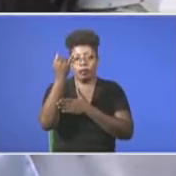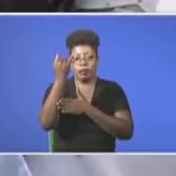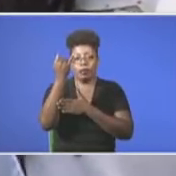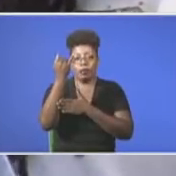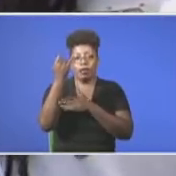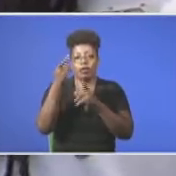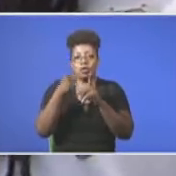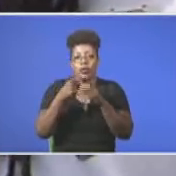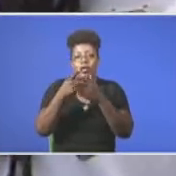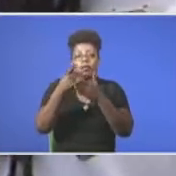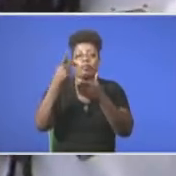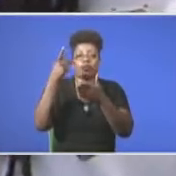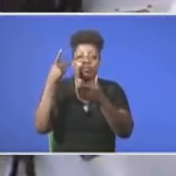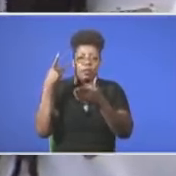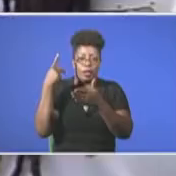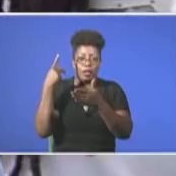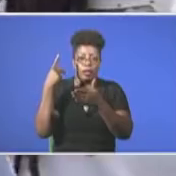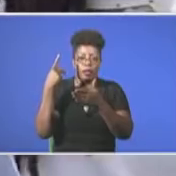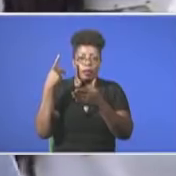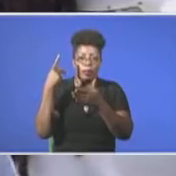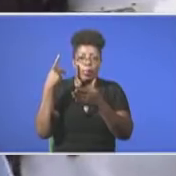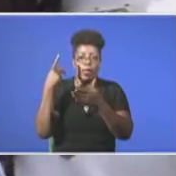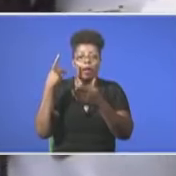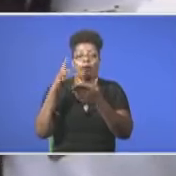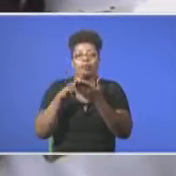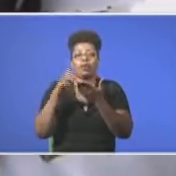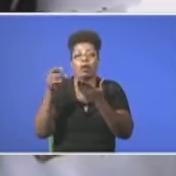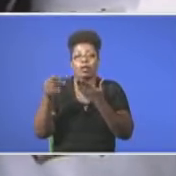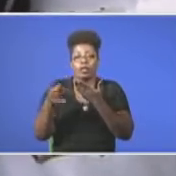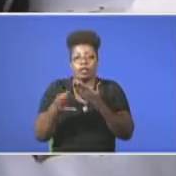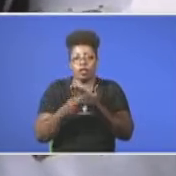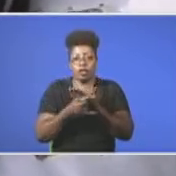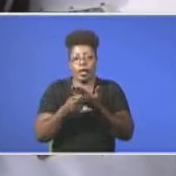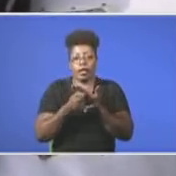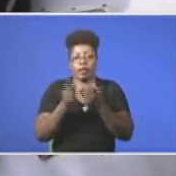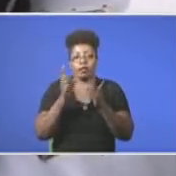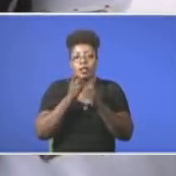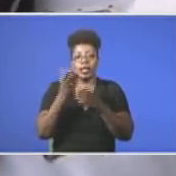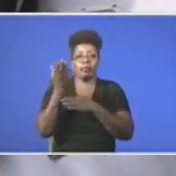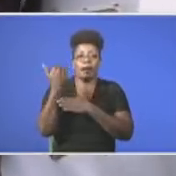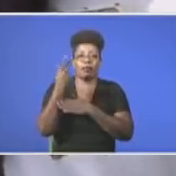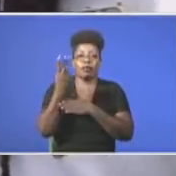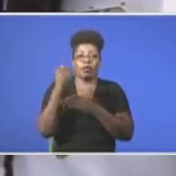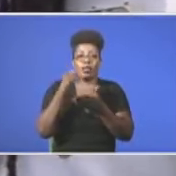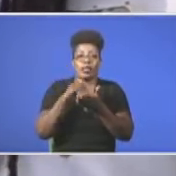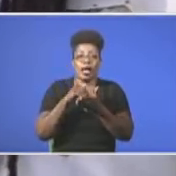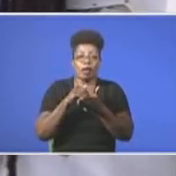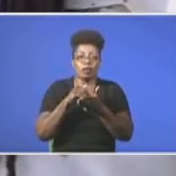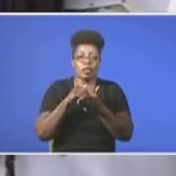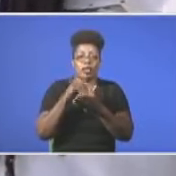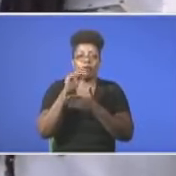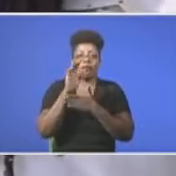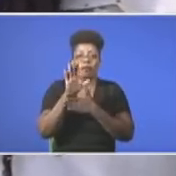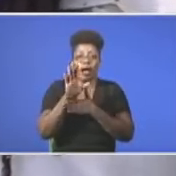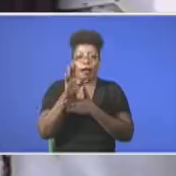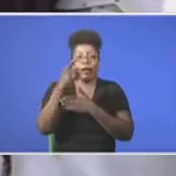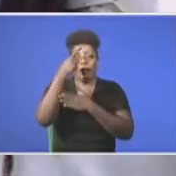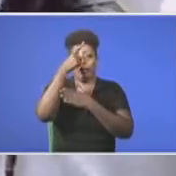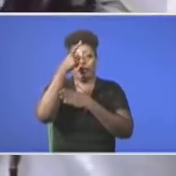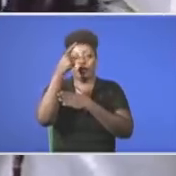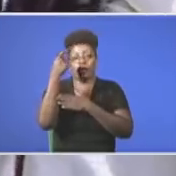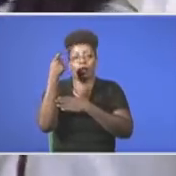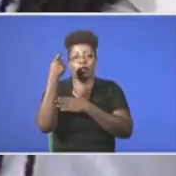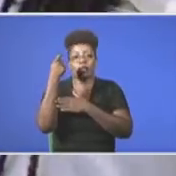the pre-existing pilot project that were dated back all the way from 2005, because I